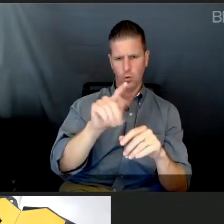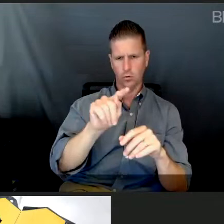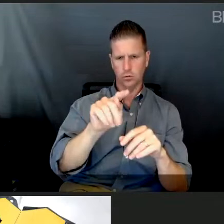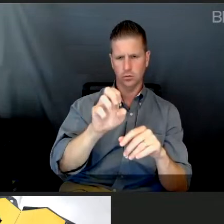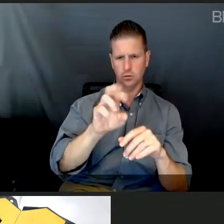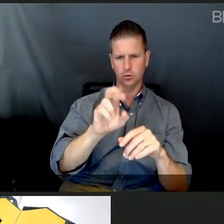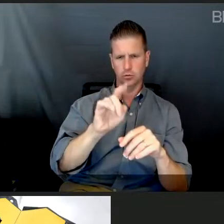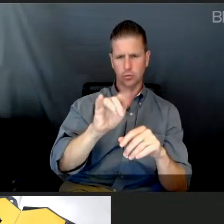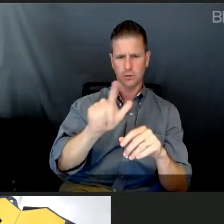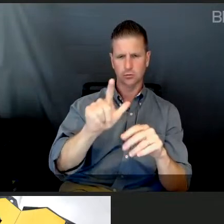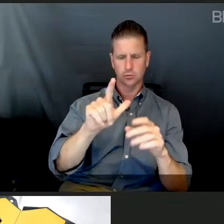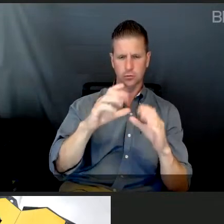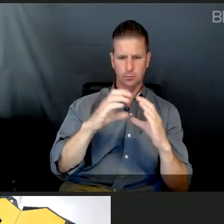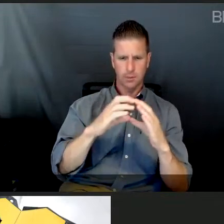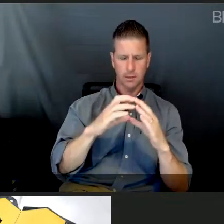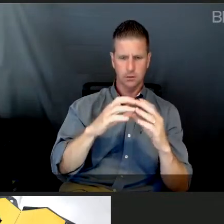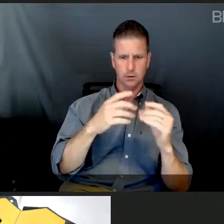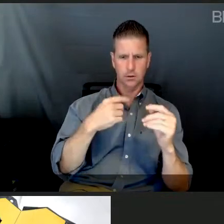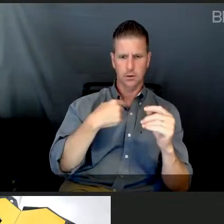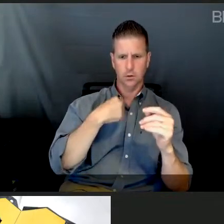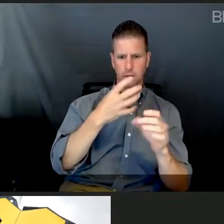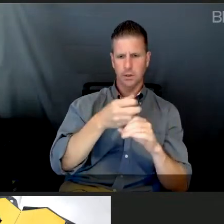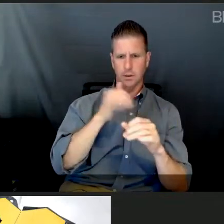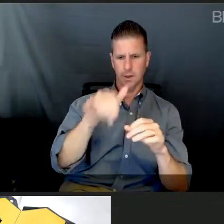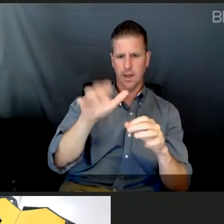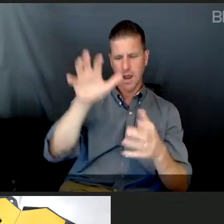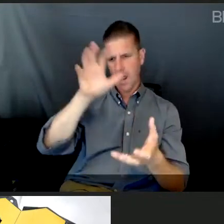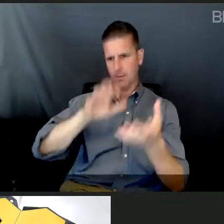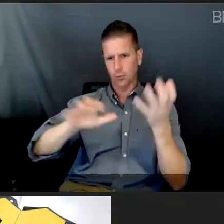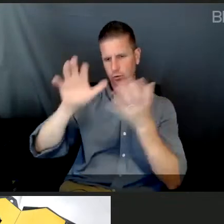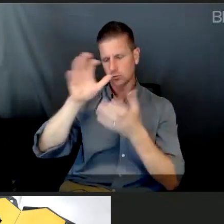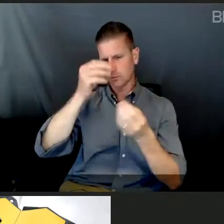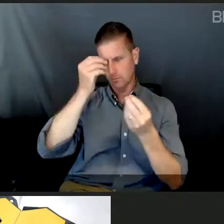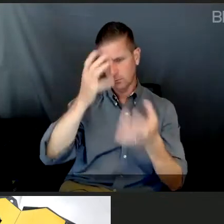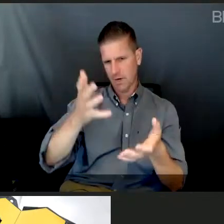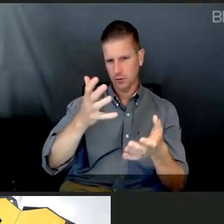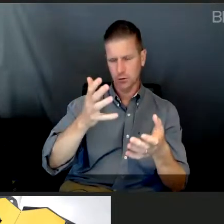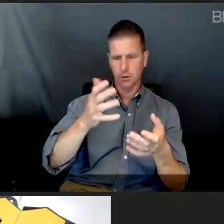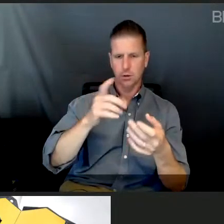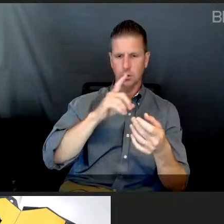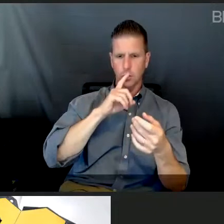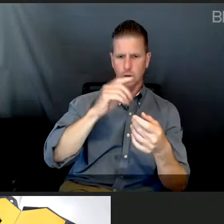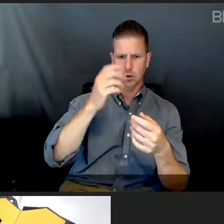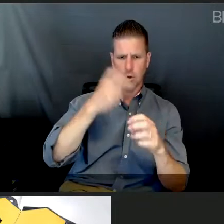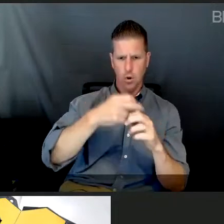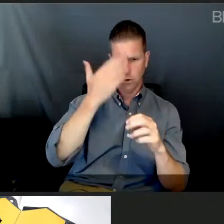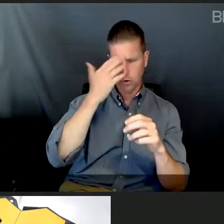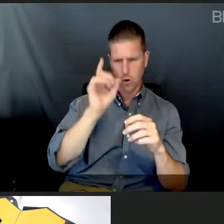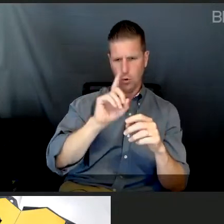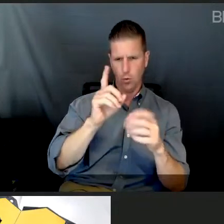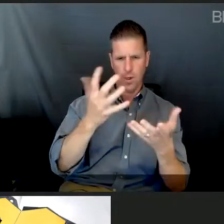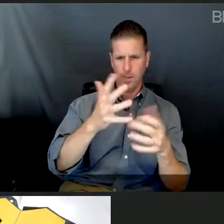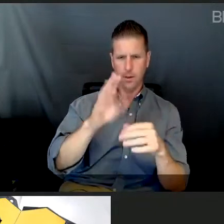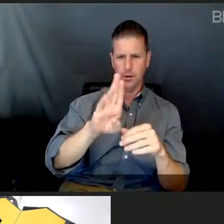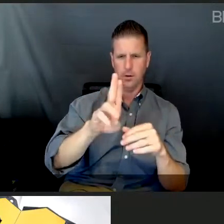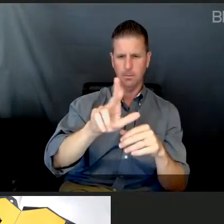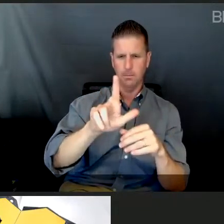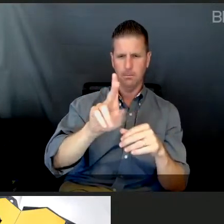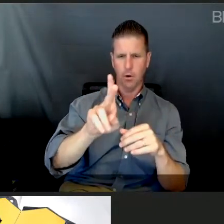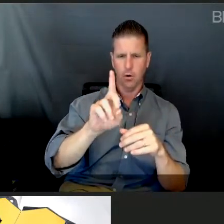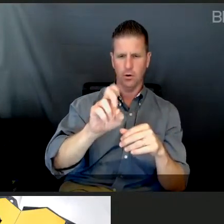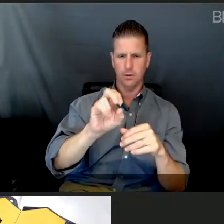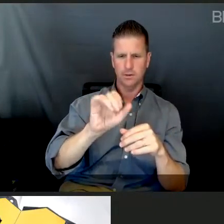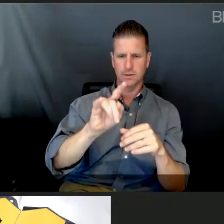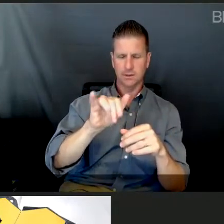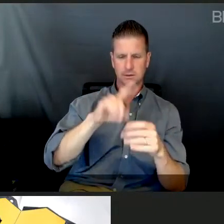know, again, we just get this atmospheric information, and it's hard to really know what the bulk density is to be able to tie